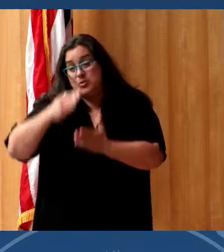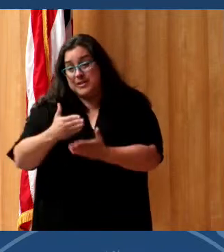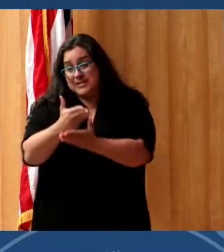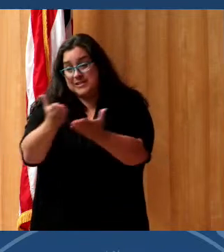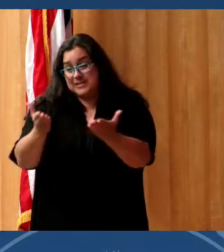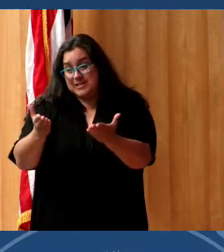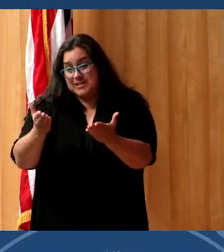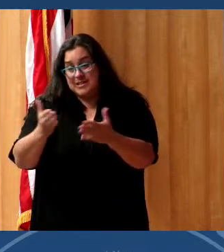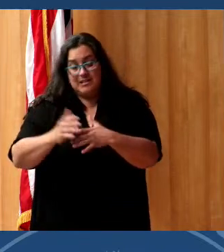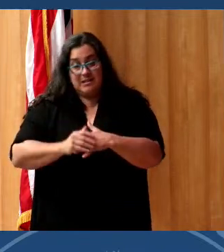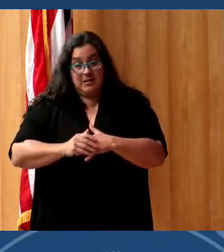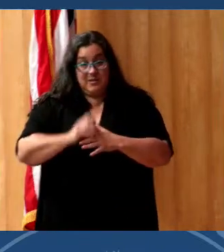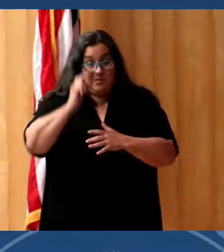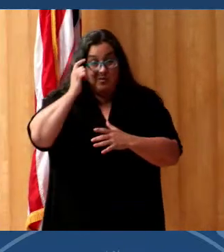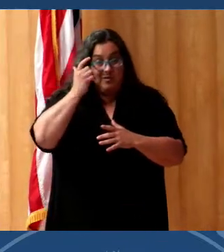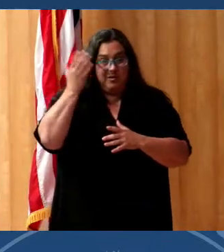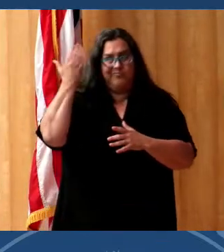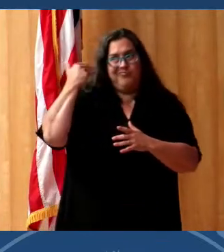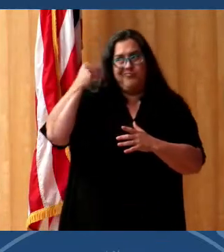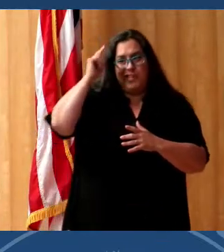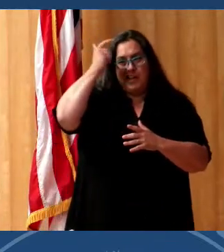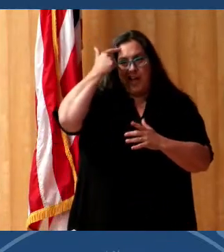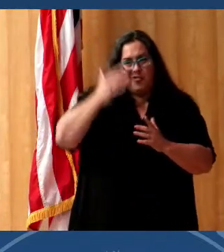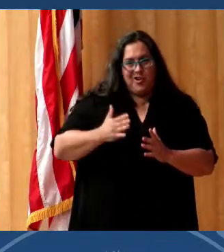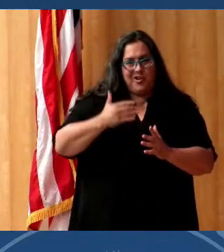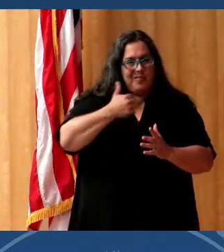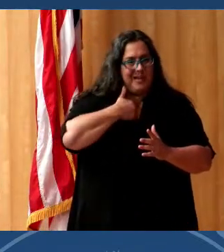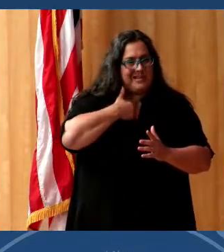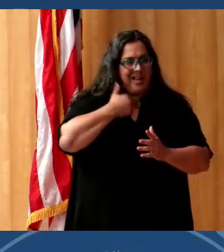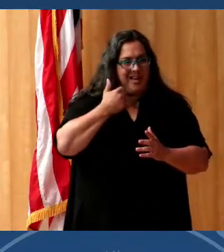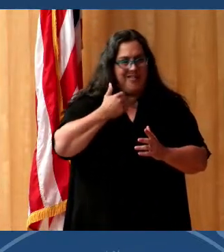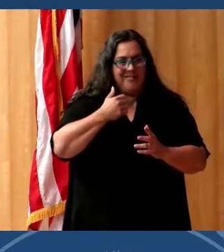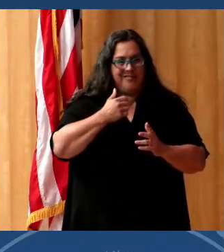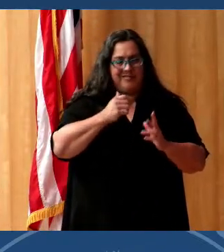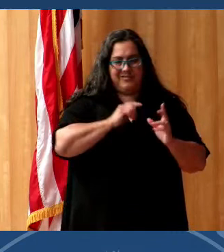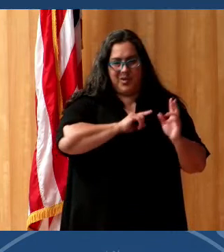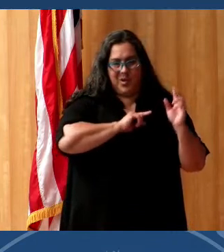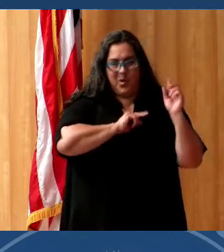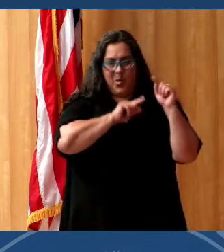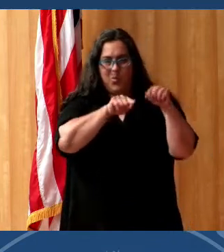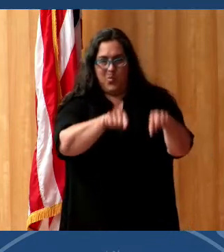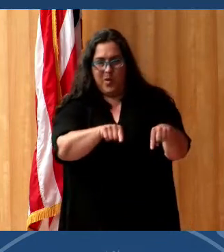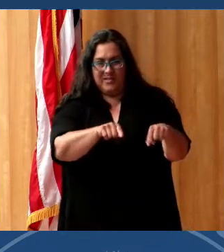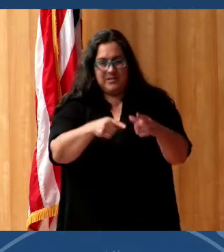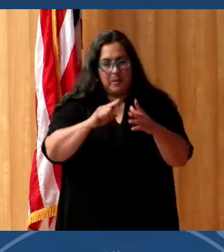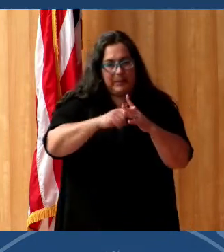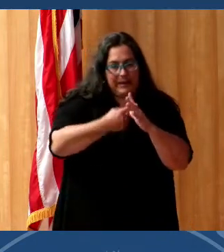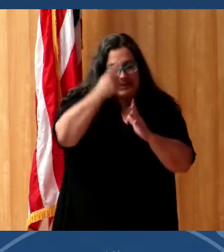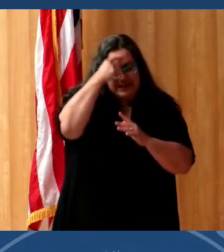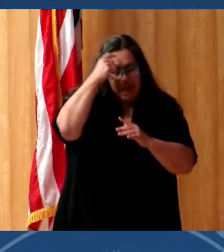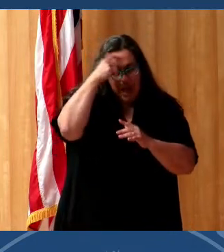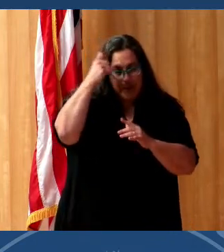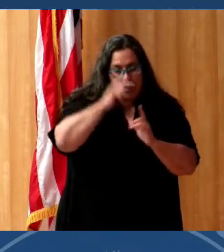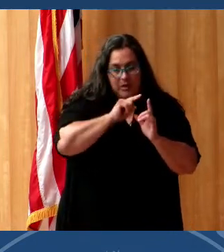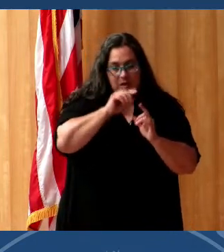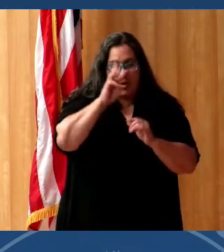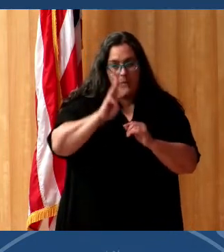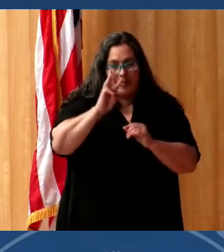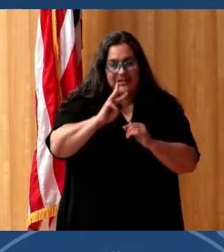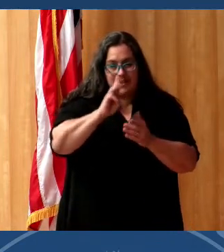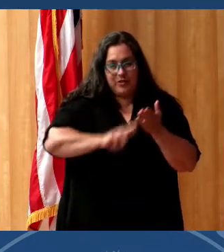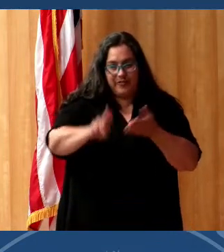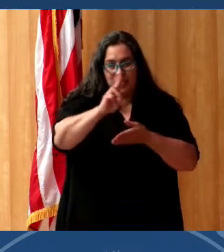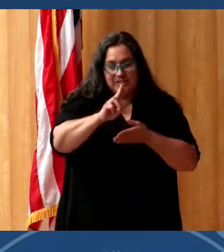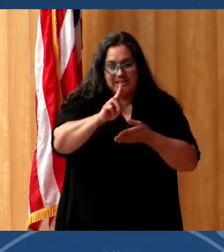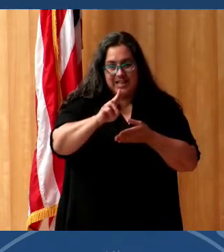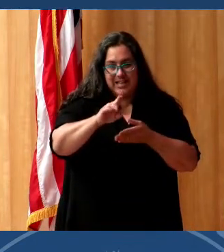you know, when the governor and I came and met with you at the end of the school year, very beginning of the summer there at Wilmington University in Dover, when you were going